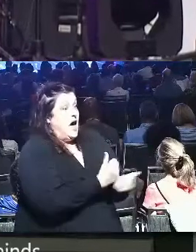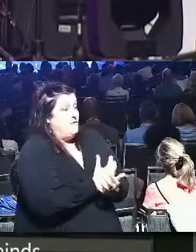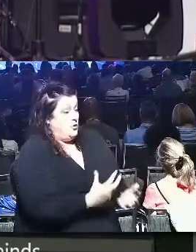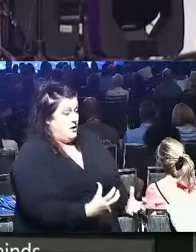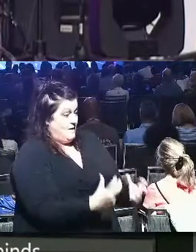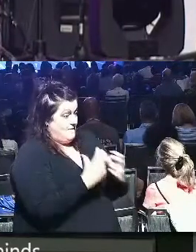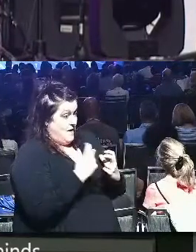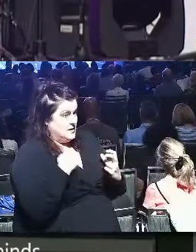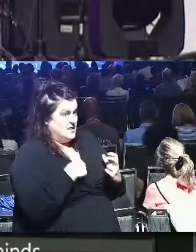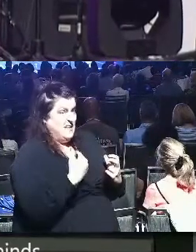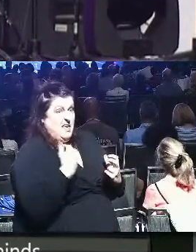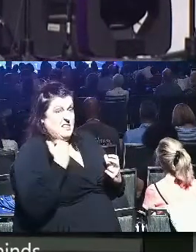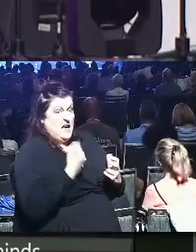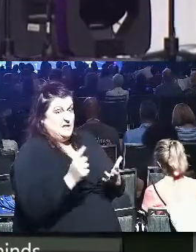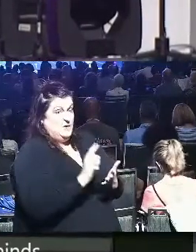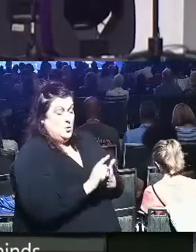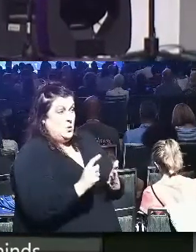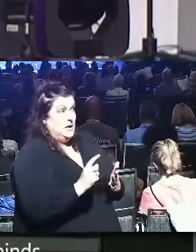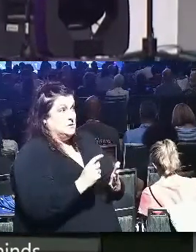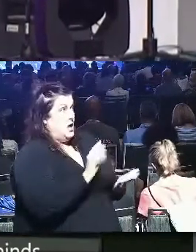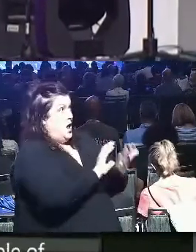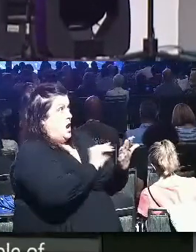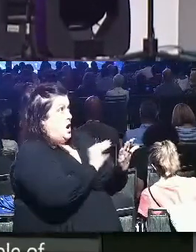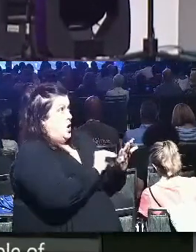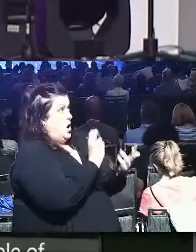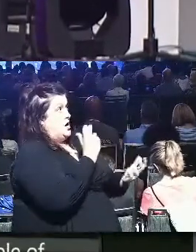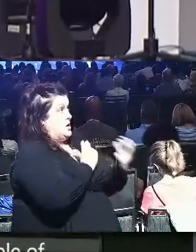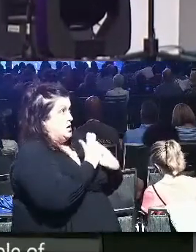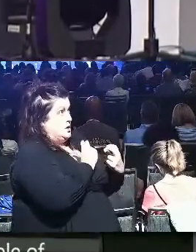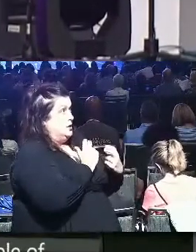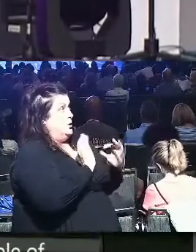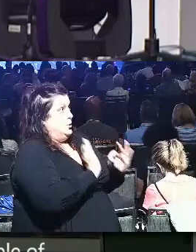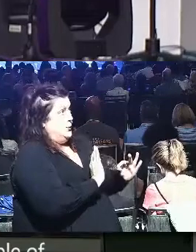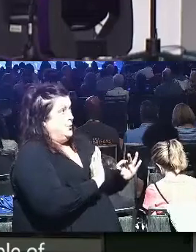in the last couple of weeks and say, now God, use us in